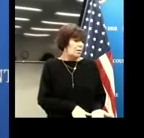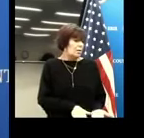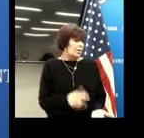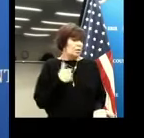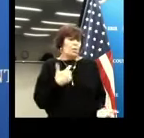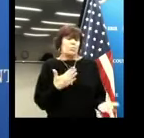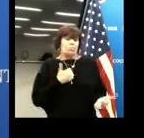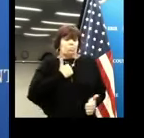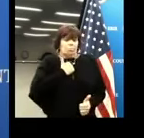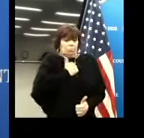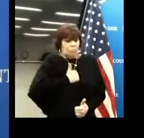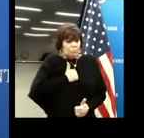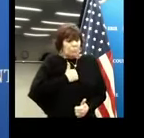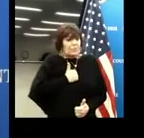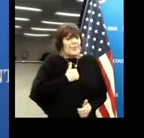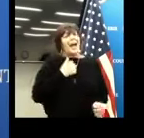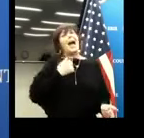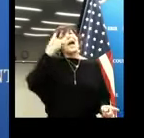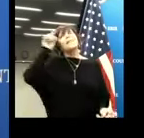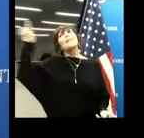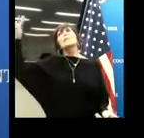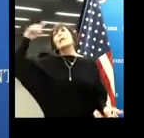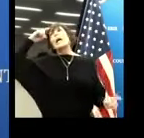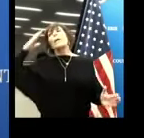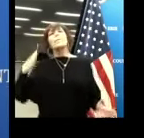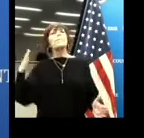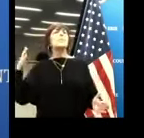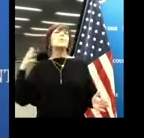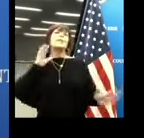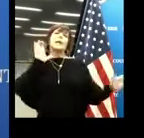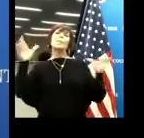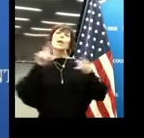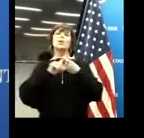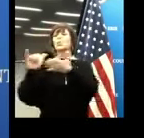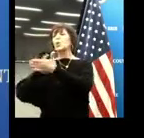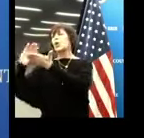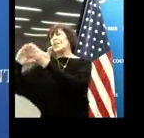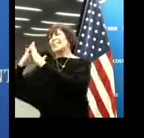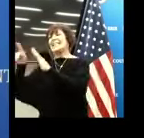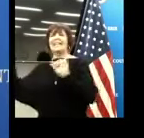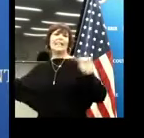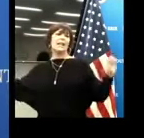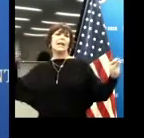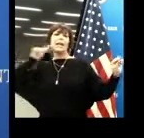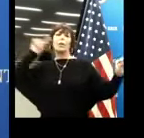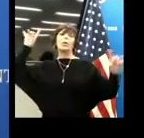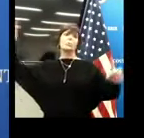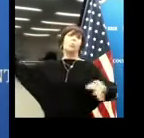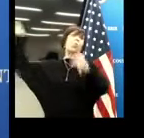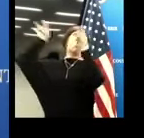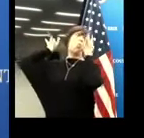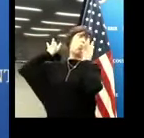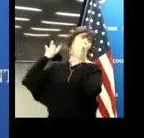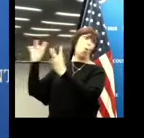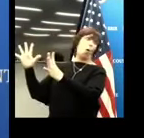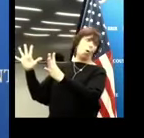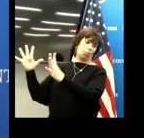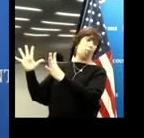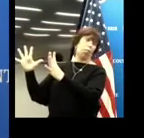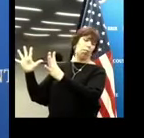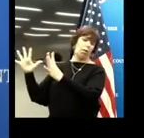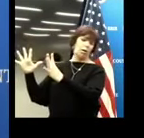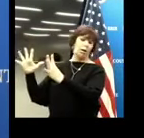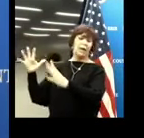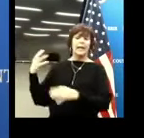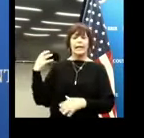deepest condolences to them. I think he was comparing it to New York City, in which it was just horrible, absolutely horrible.